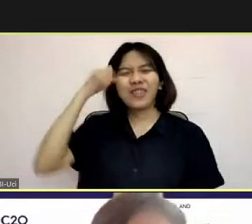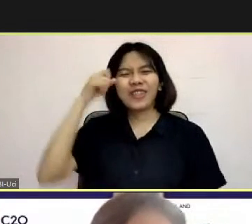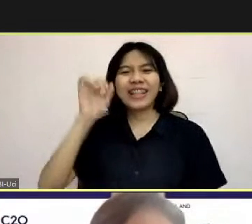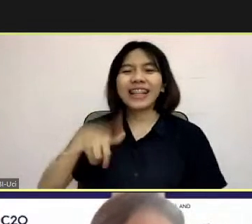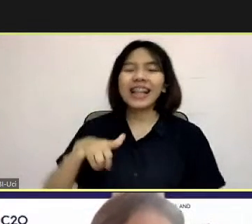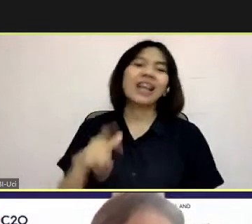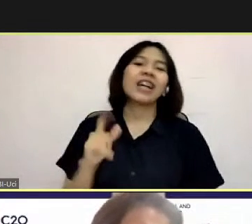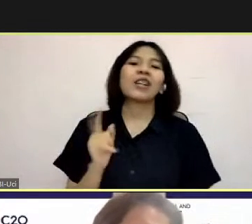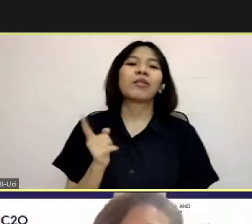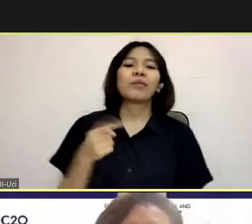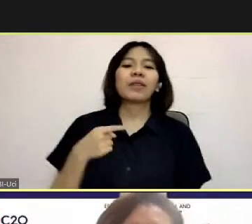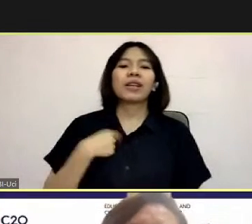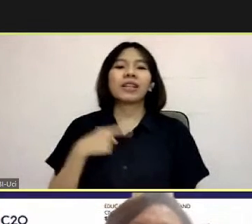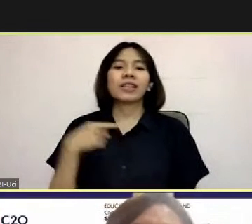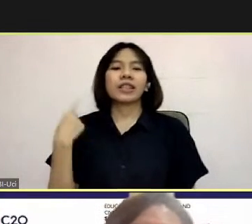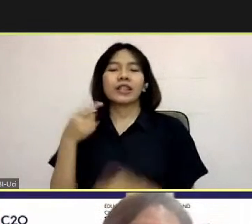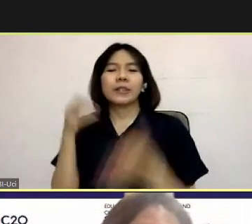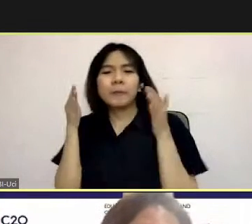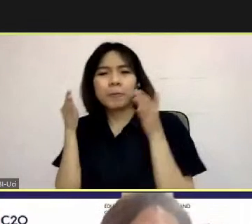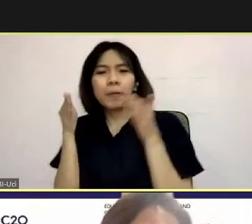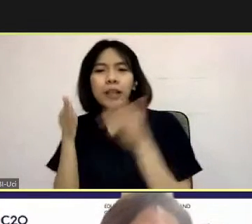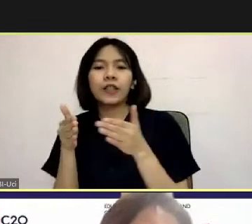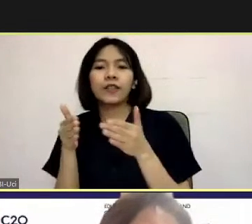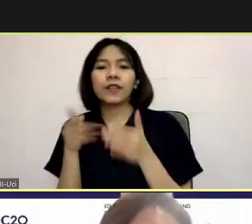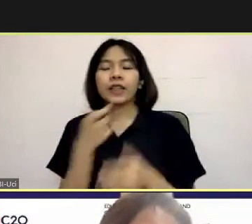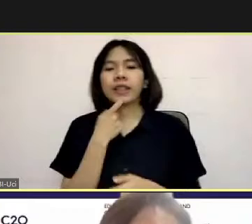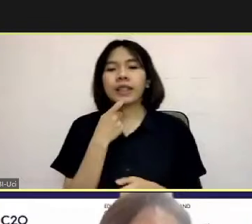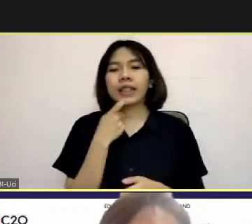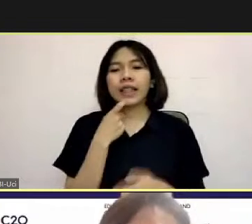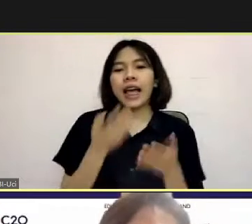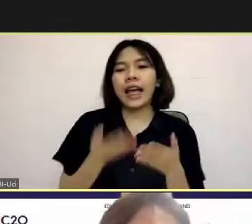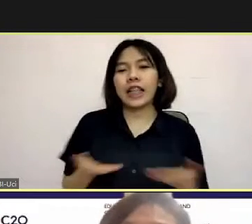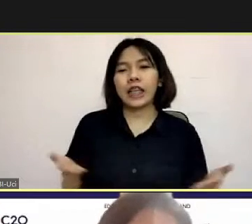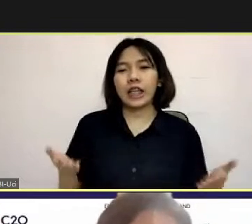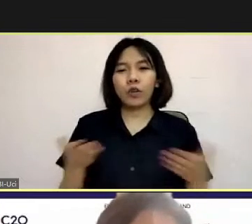question, yeah, because the area is very specific,